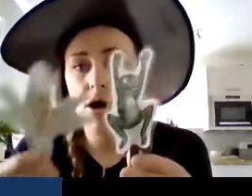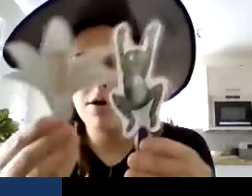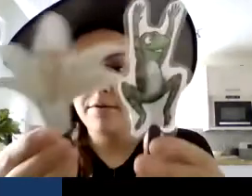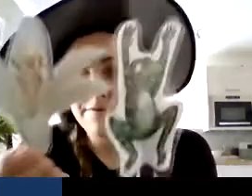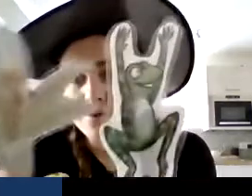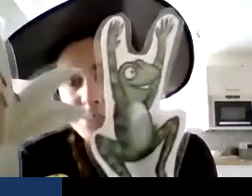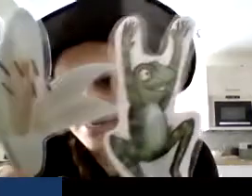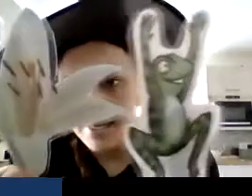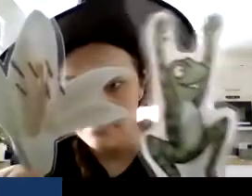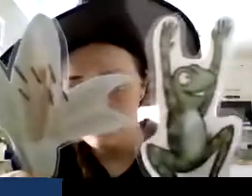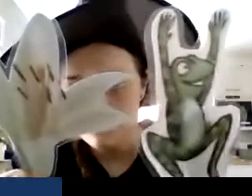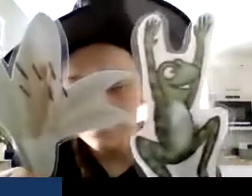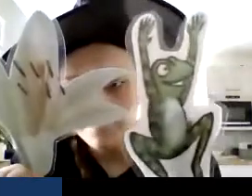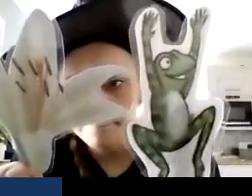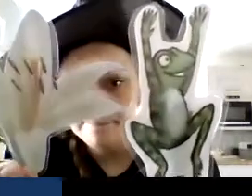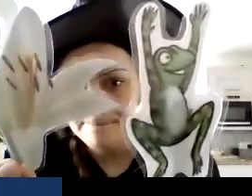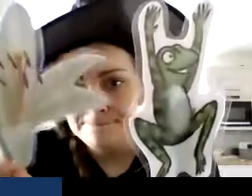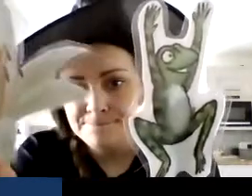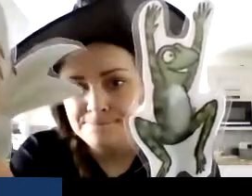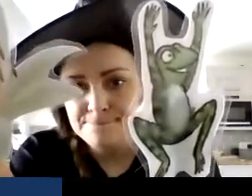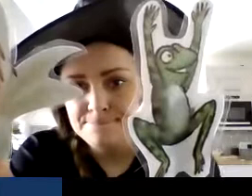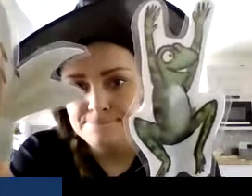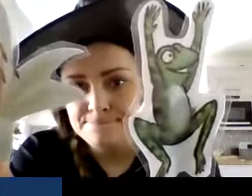the frog found a lily.